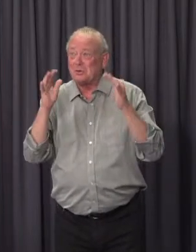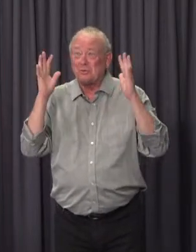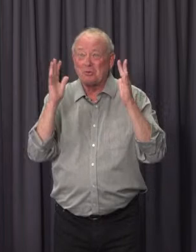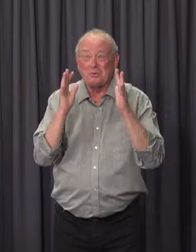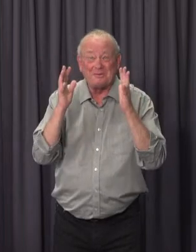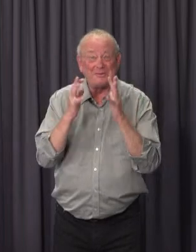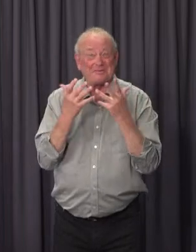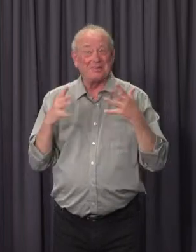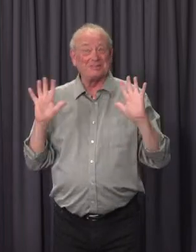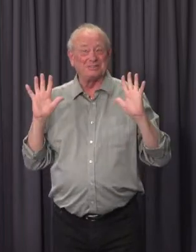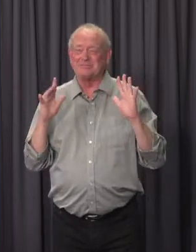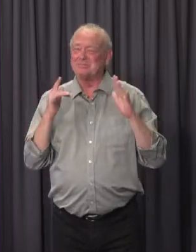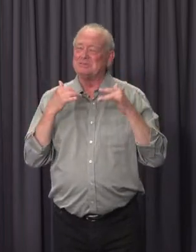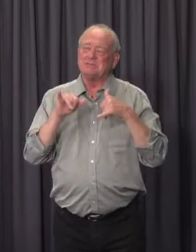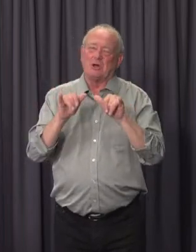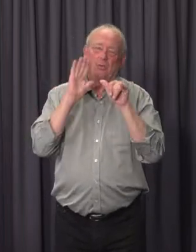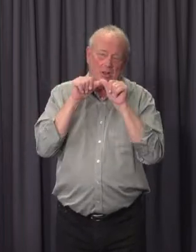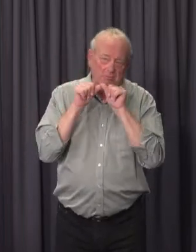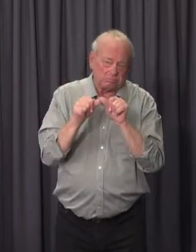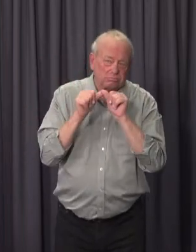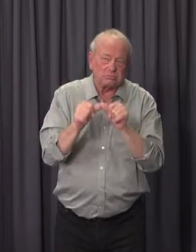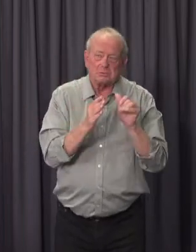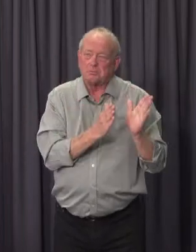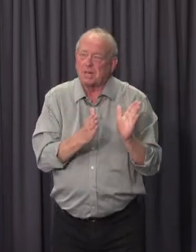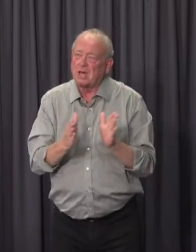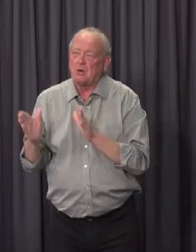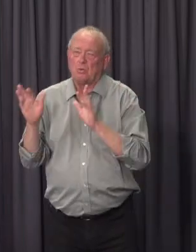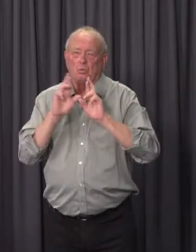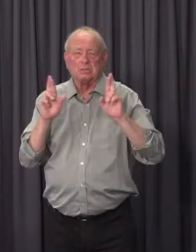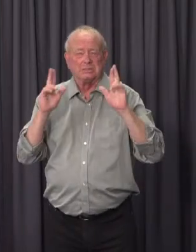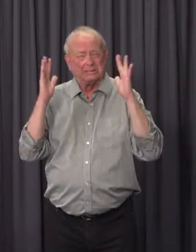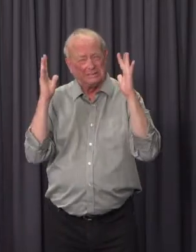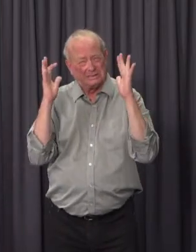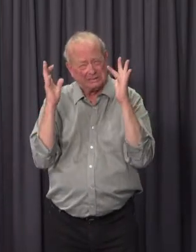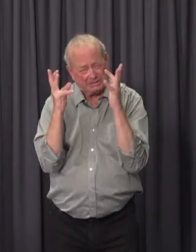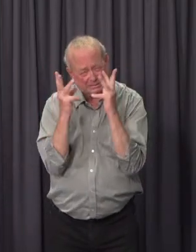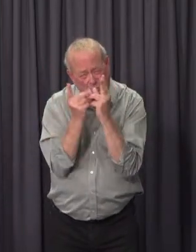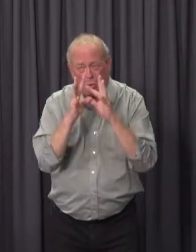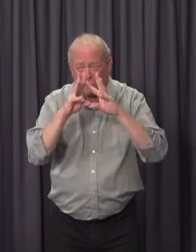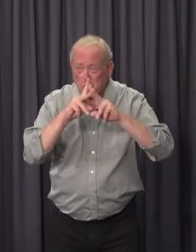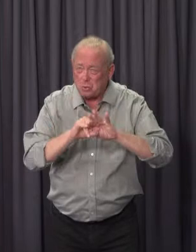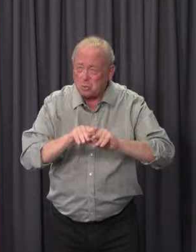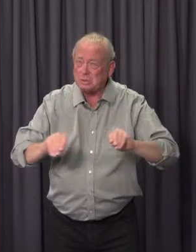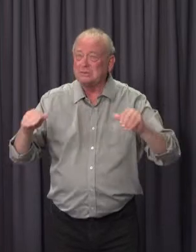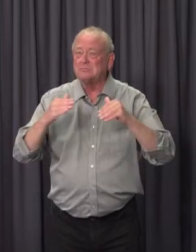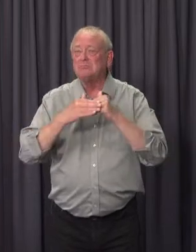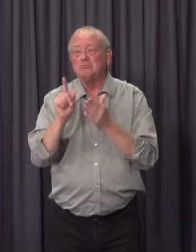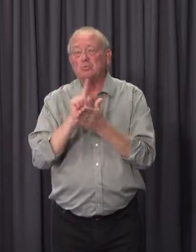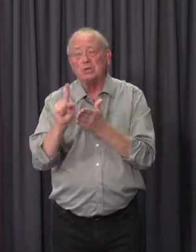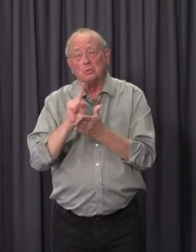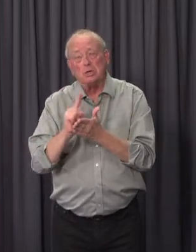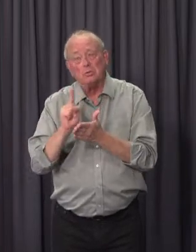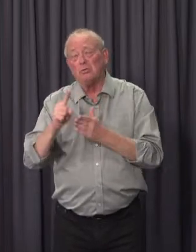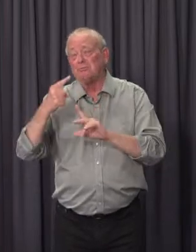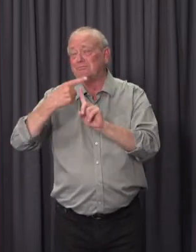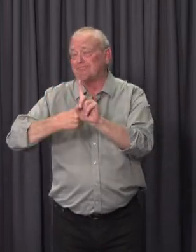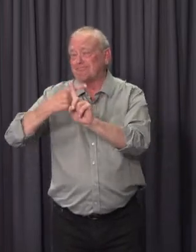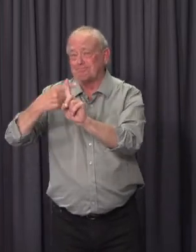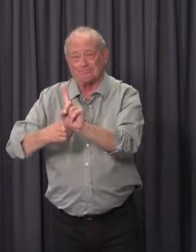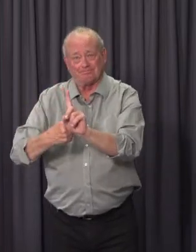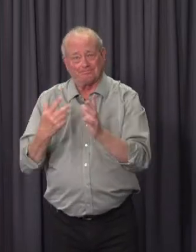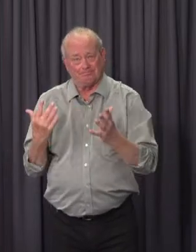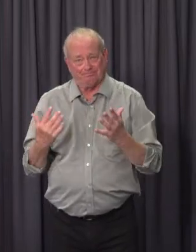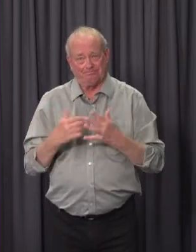you. Thank you, Christy. We will begin with questions in the room and then move to the phones. Please state your name